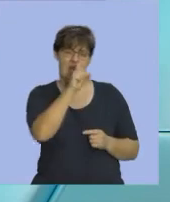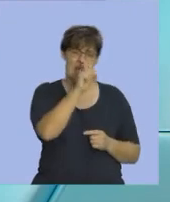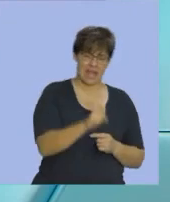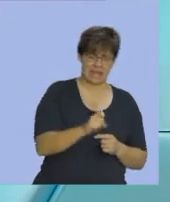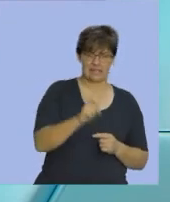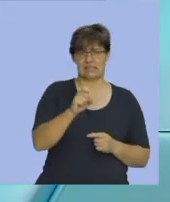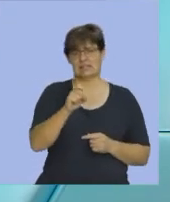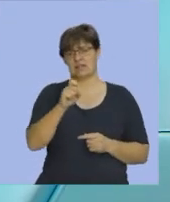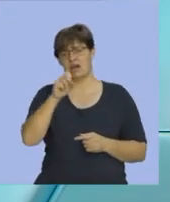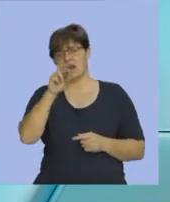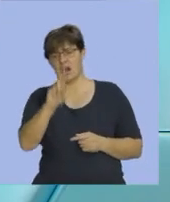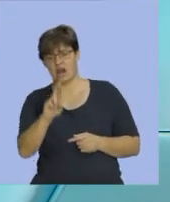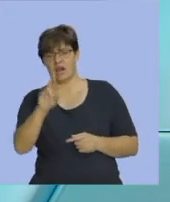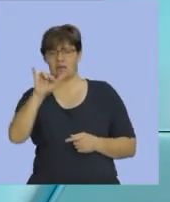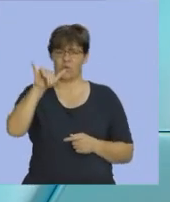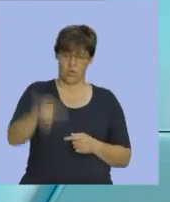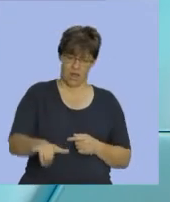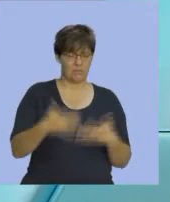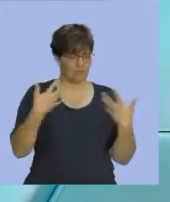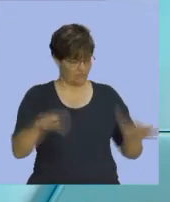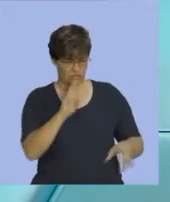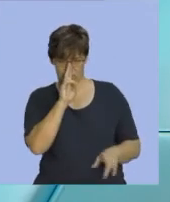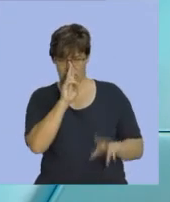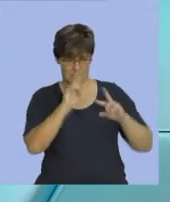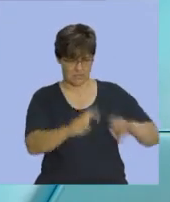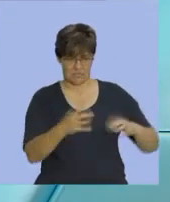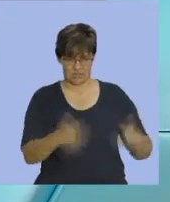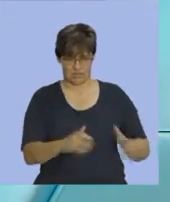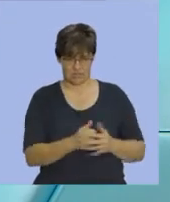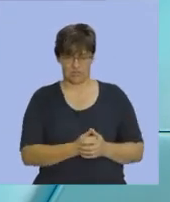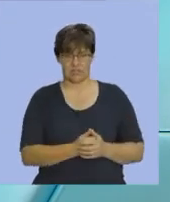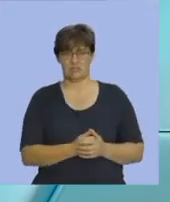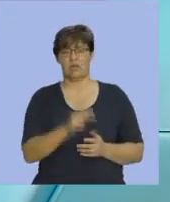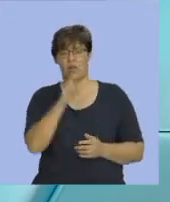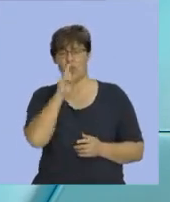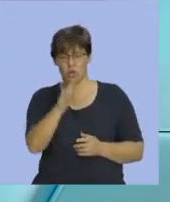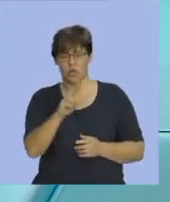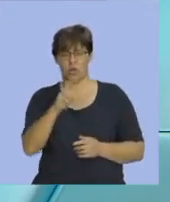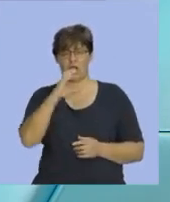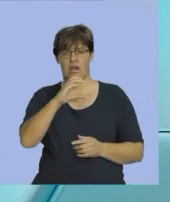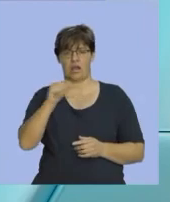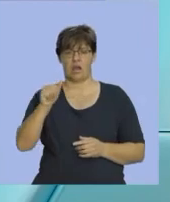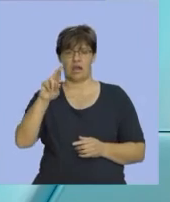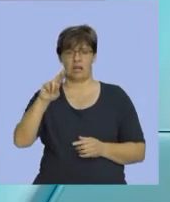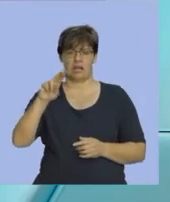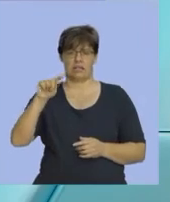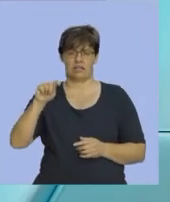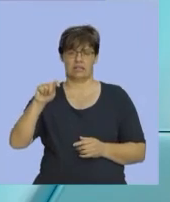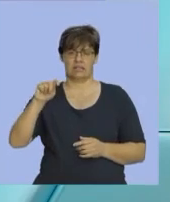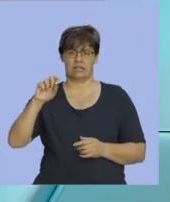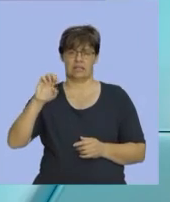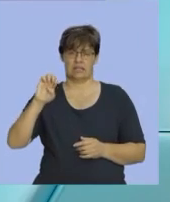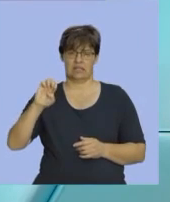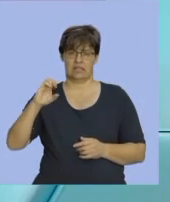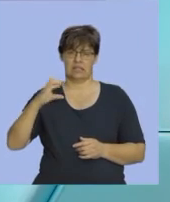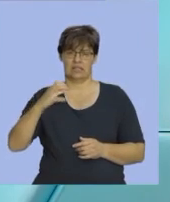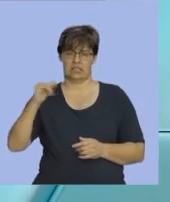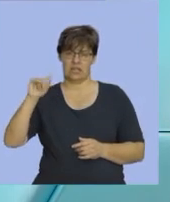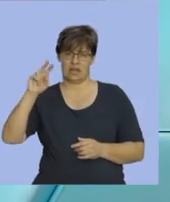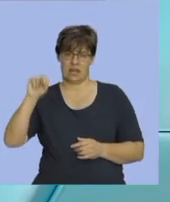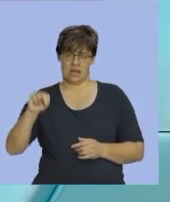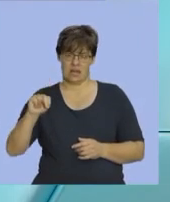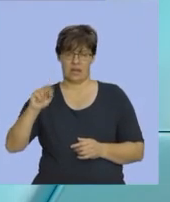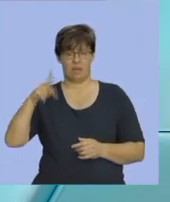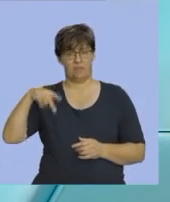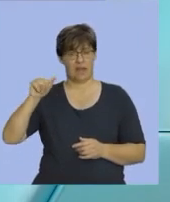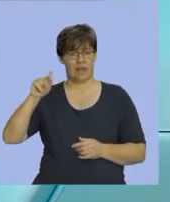our definitions in terms of x, r, and y, which we just did now. We looked at our Cartesian plane and the 2